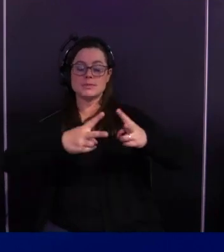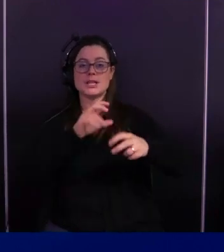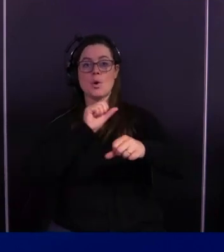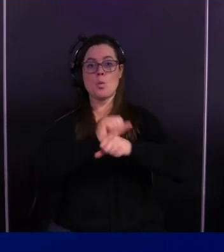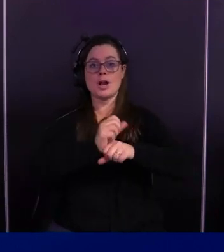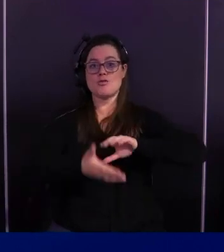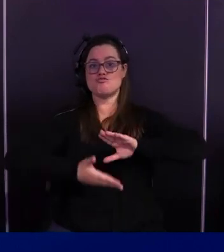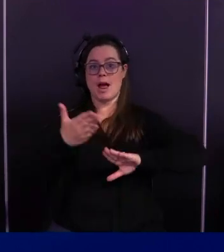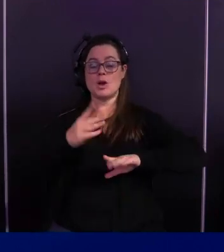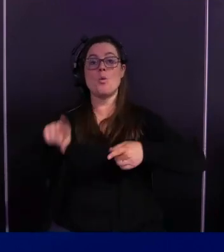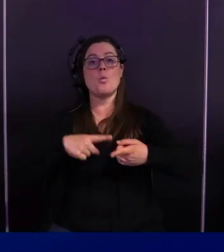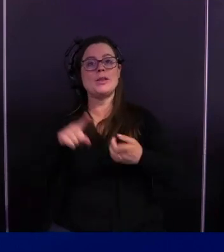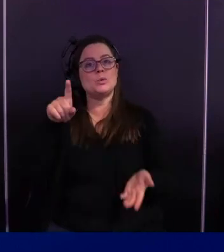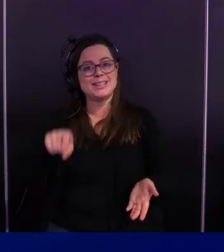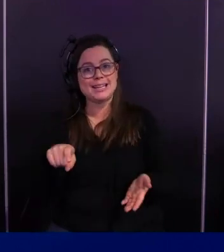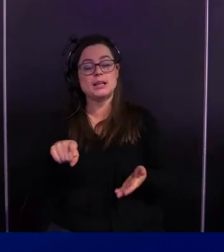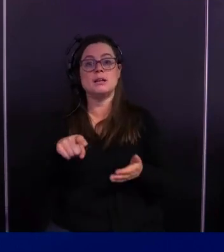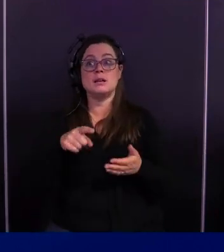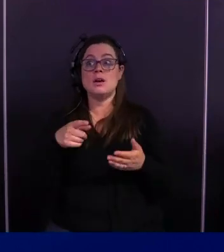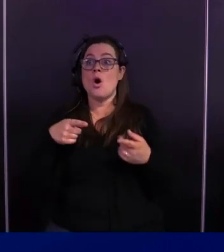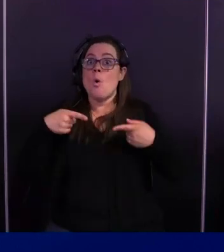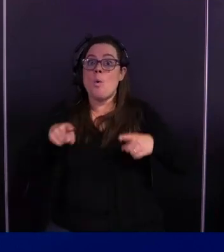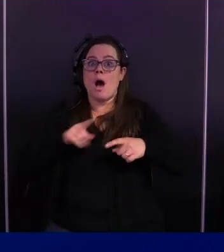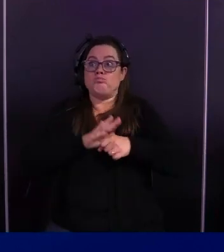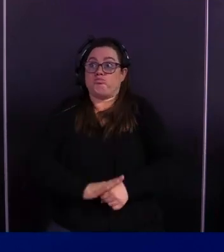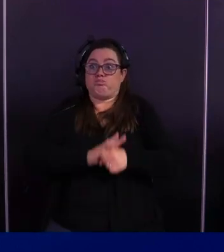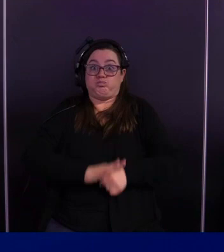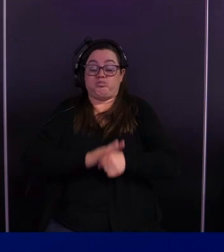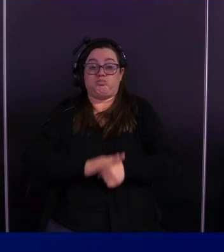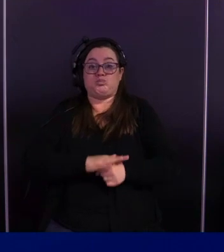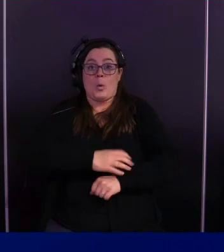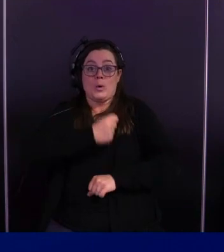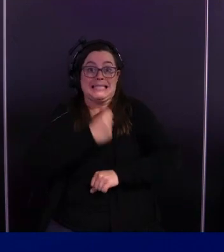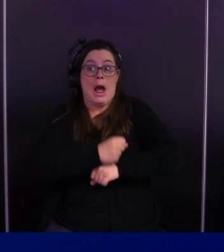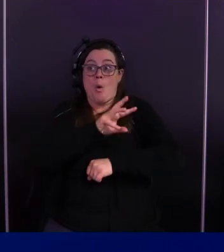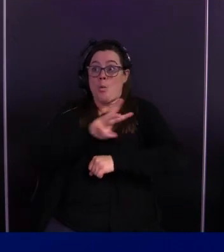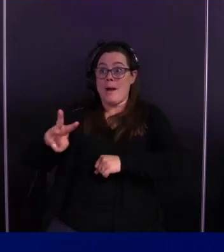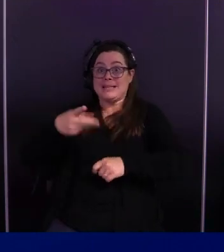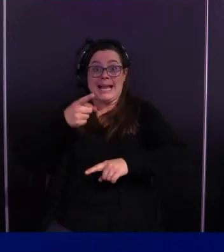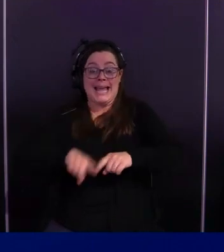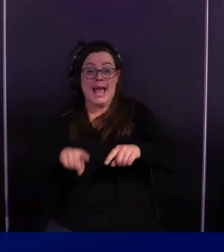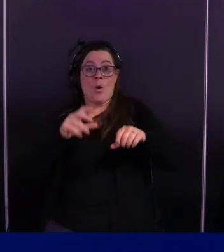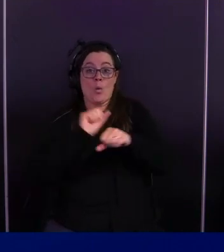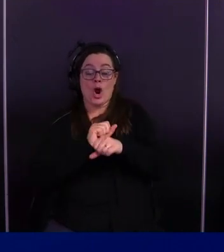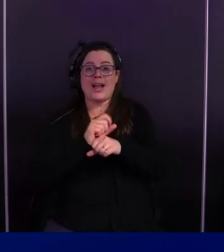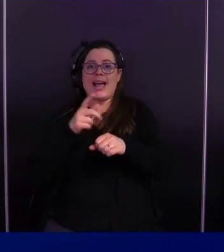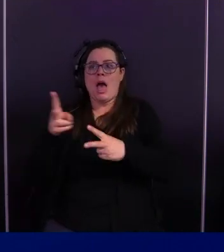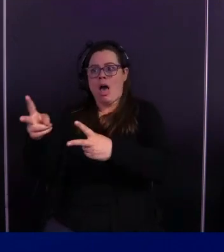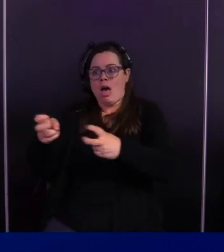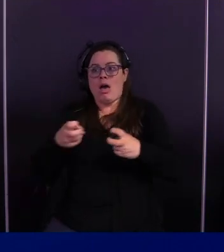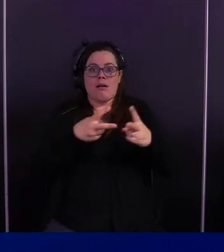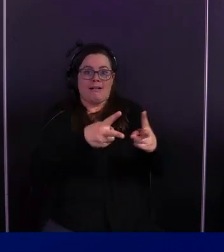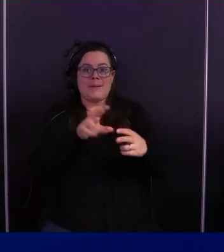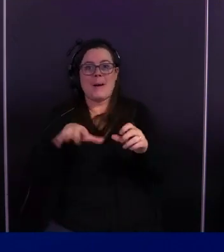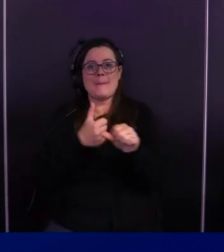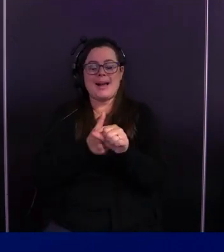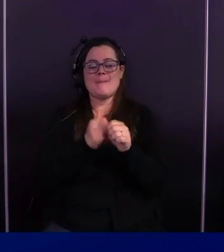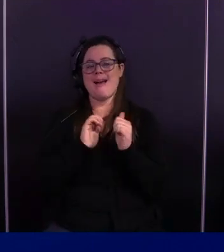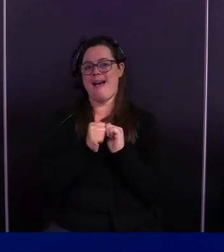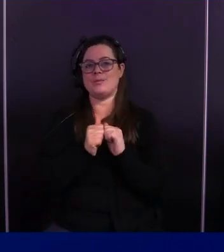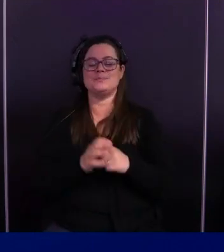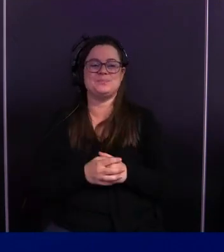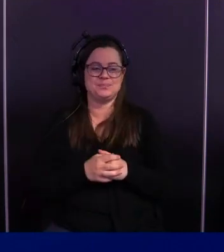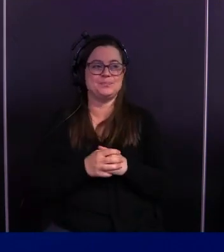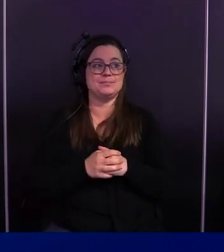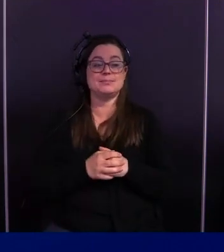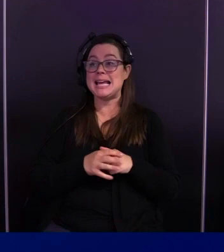When you need it. In the time pressure of our business is down, our website is down, can you get it back? Exactly. The testing